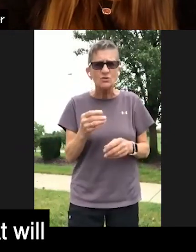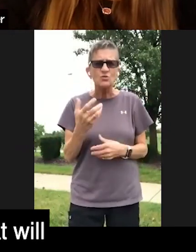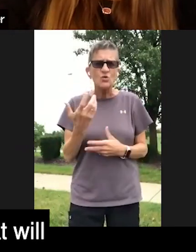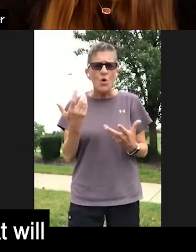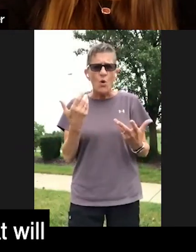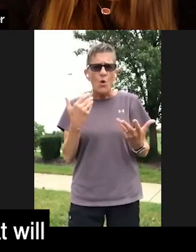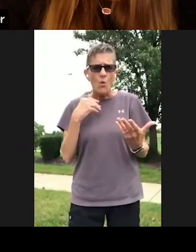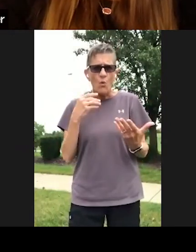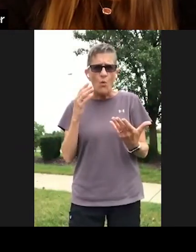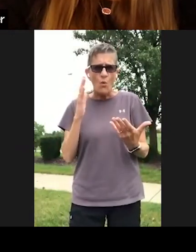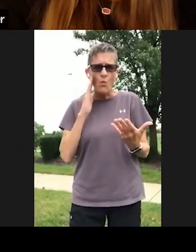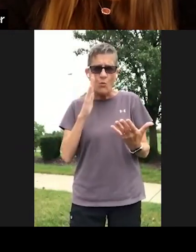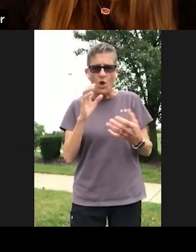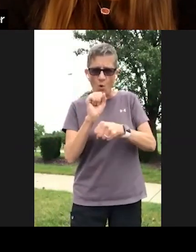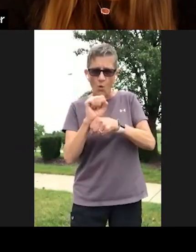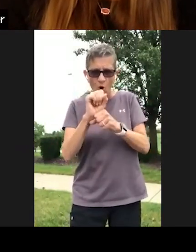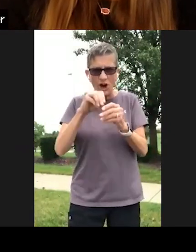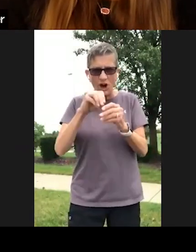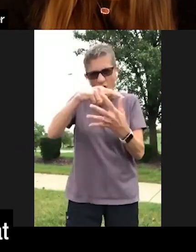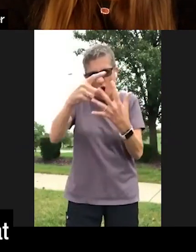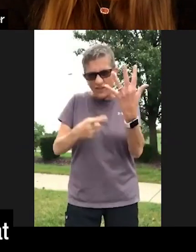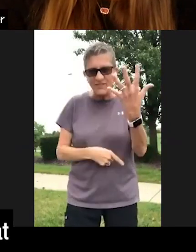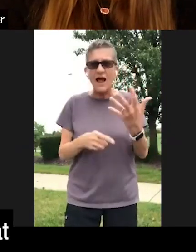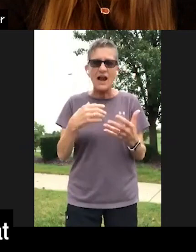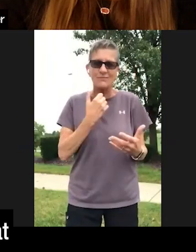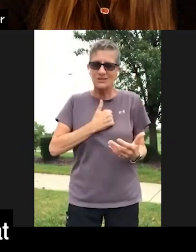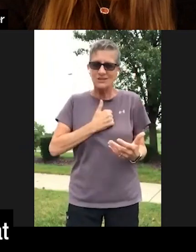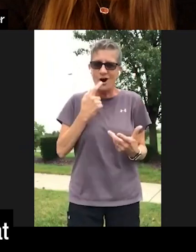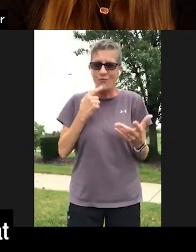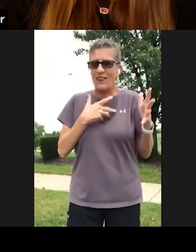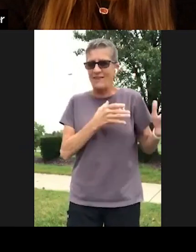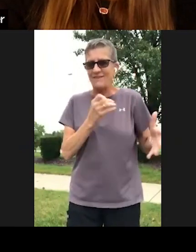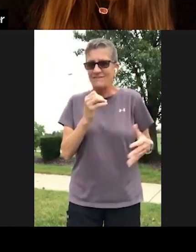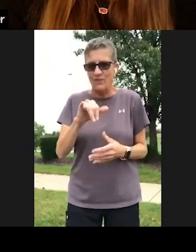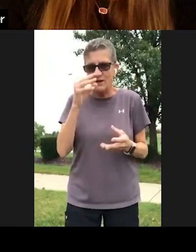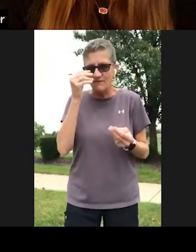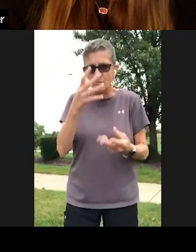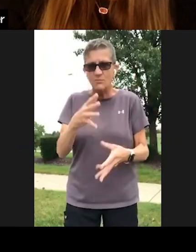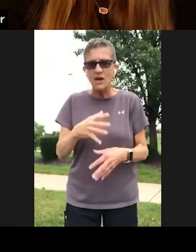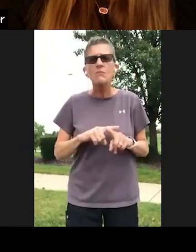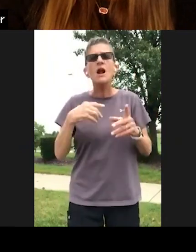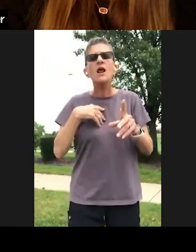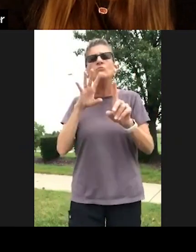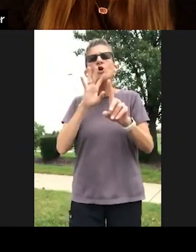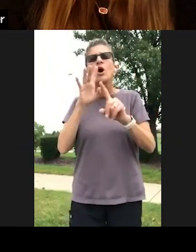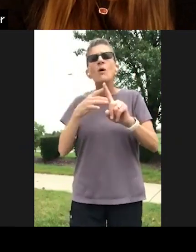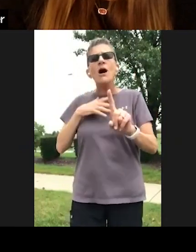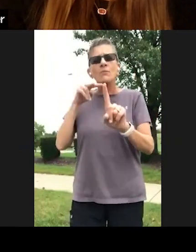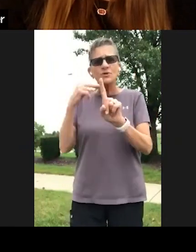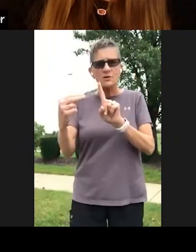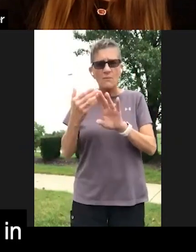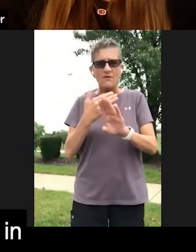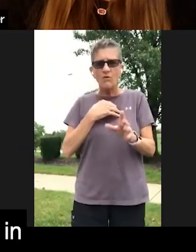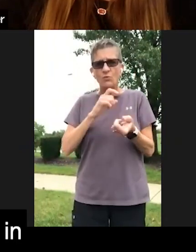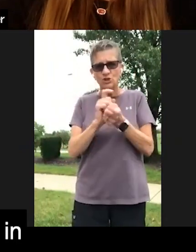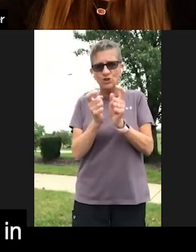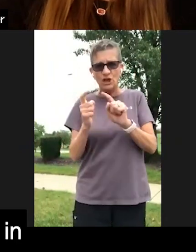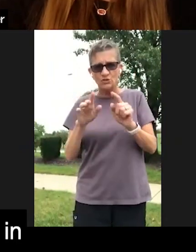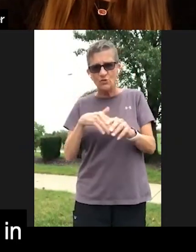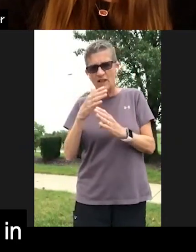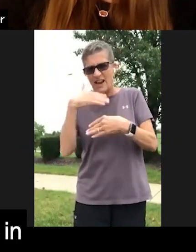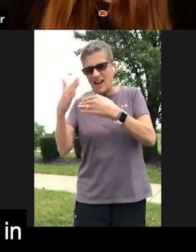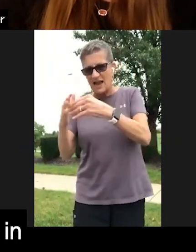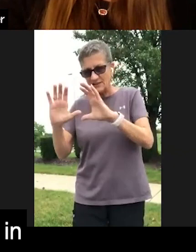work in those ways as well. I apologize for leaving that out. One of the things that I do want to talk about in terms of my perspective before we shift to the next section is what